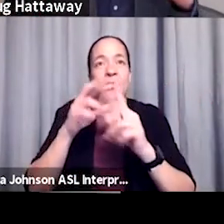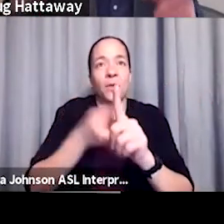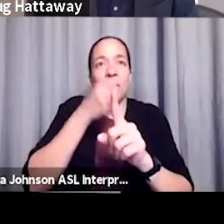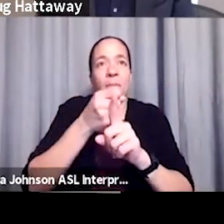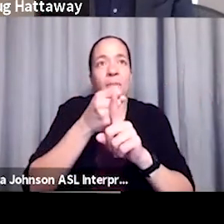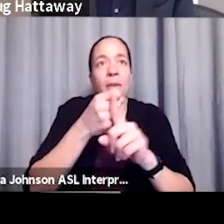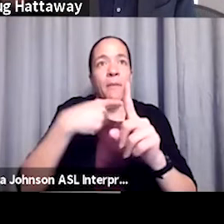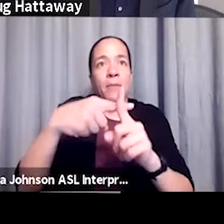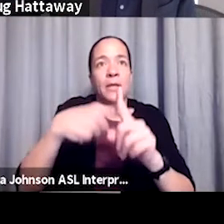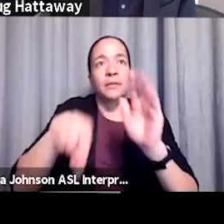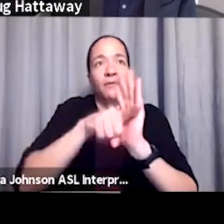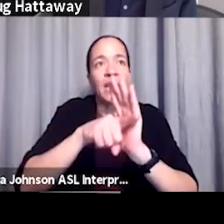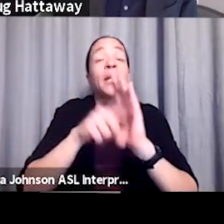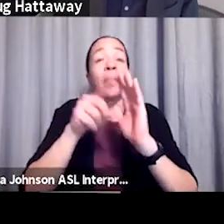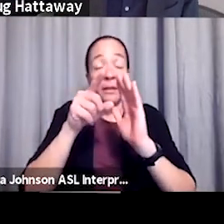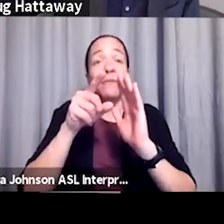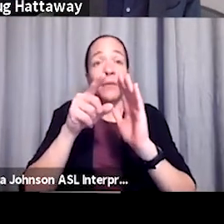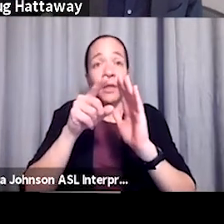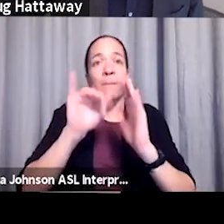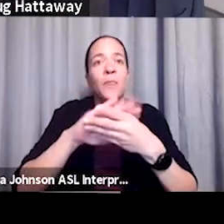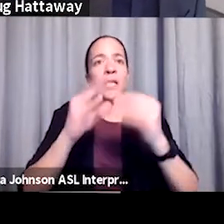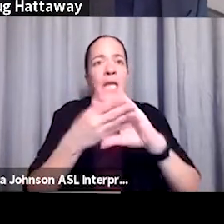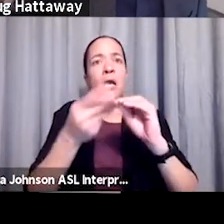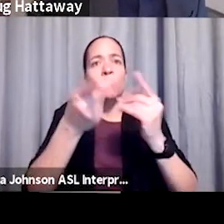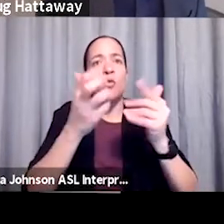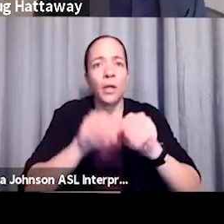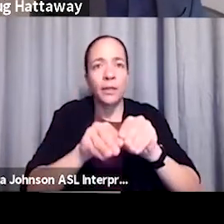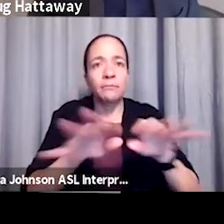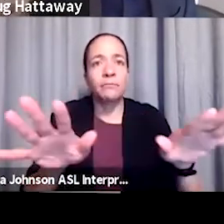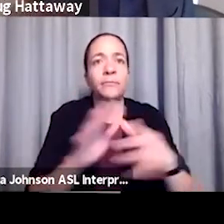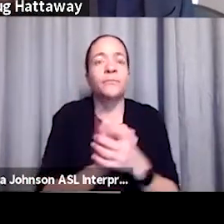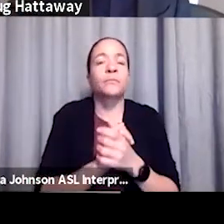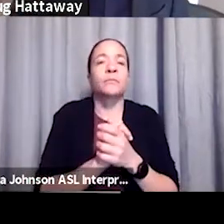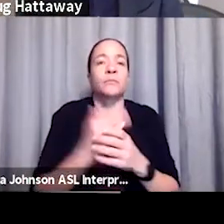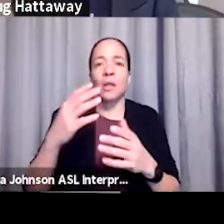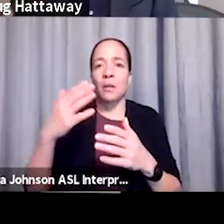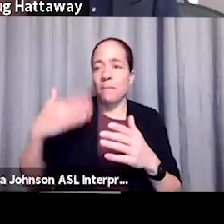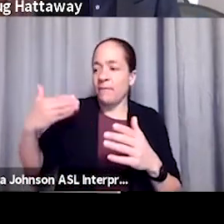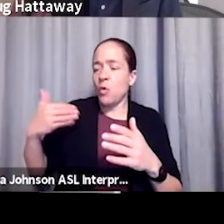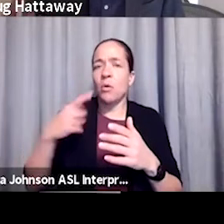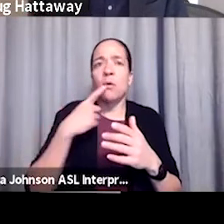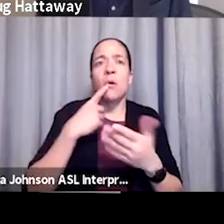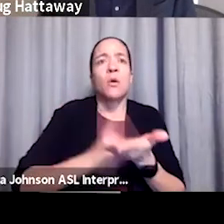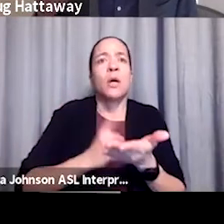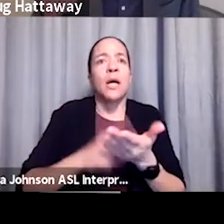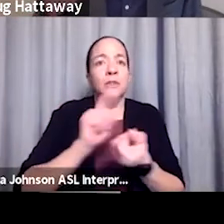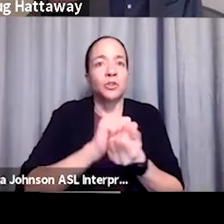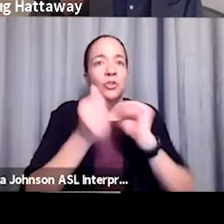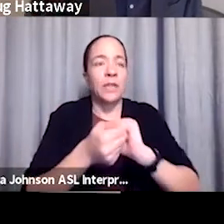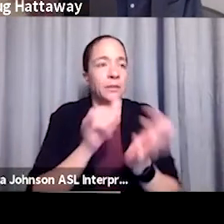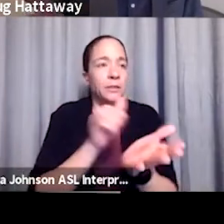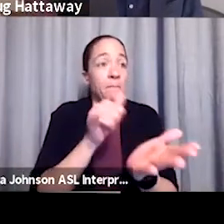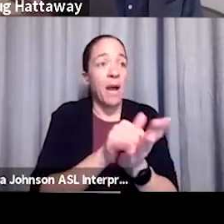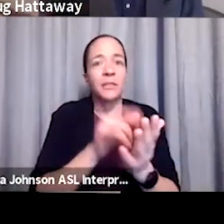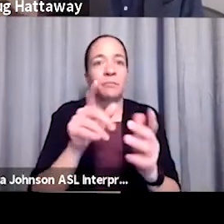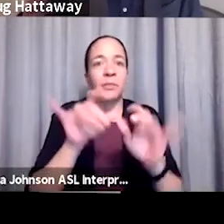under negative narratives, like changing this is impossible, or it's too hard to change the system, that sort of thing. You